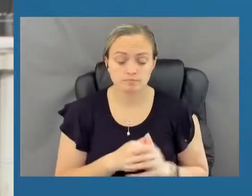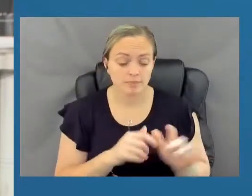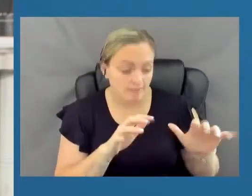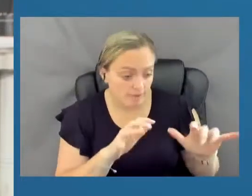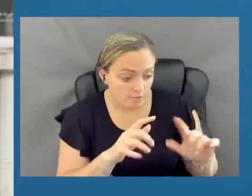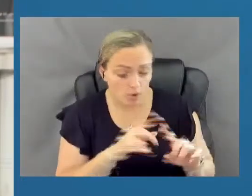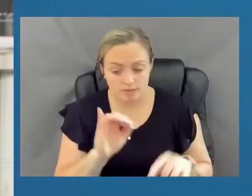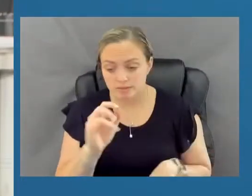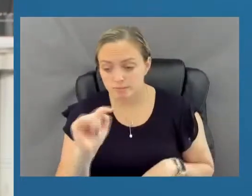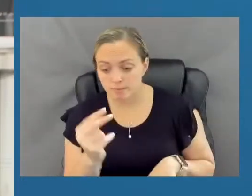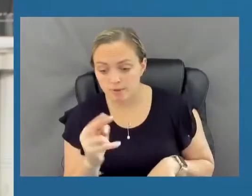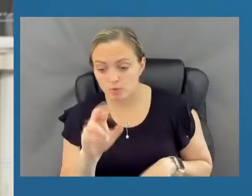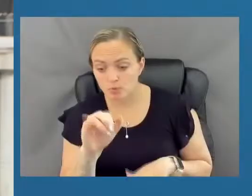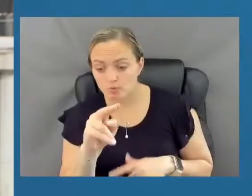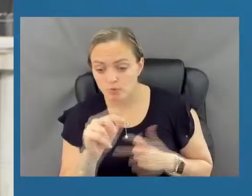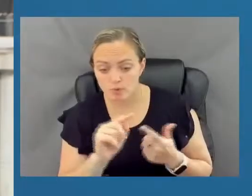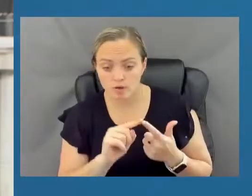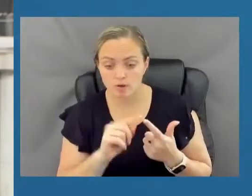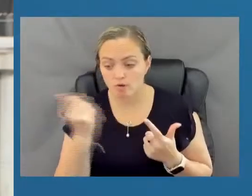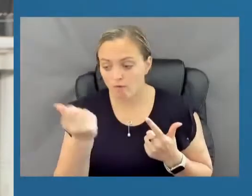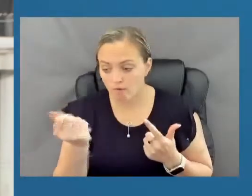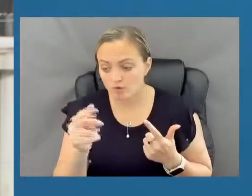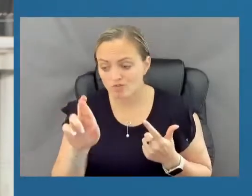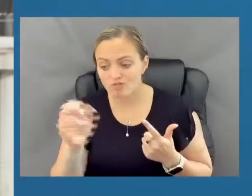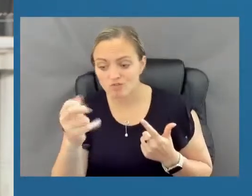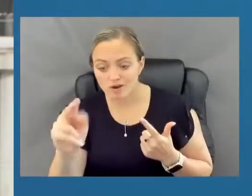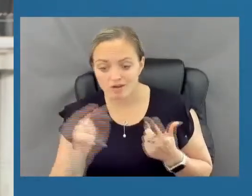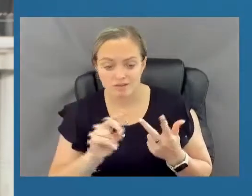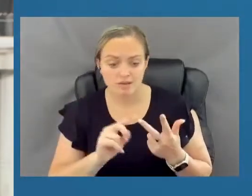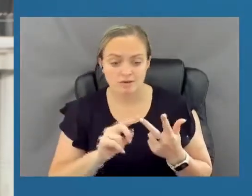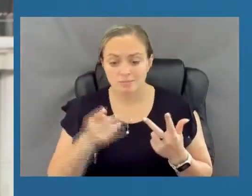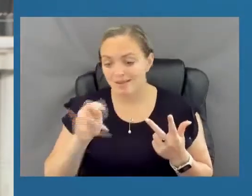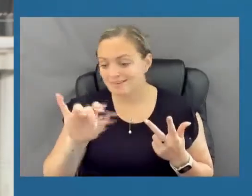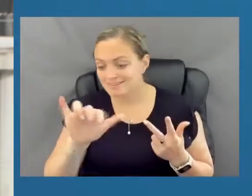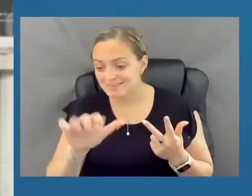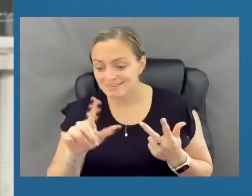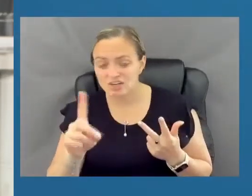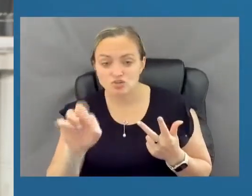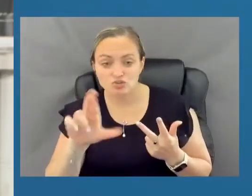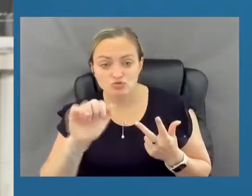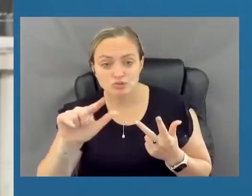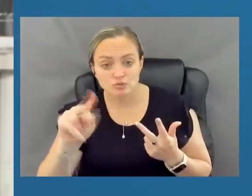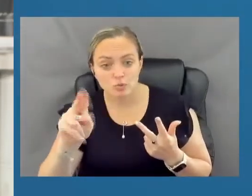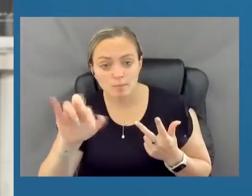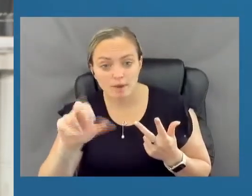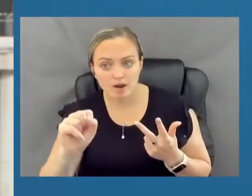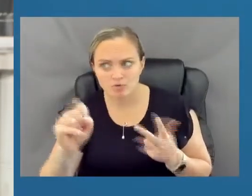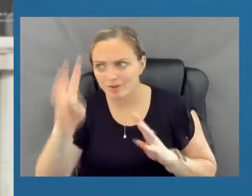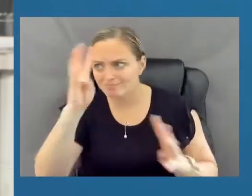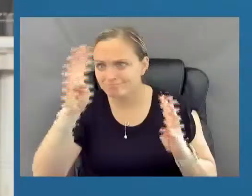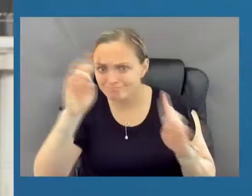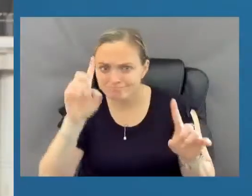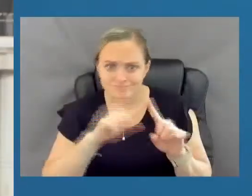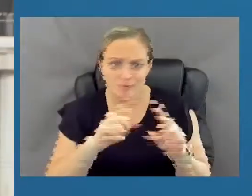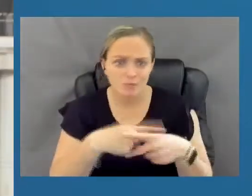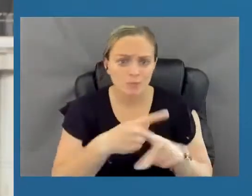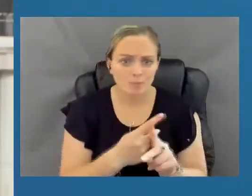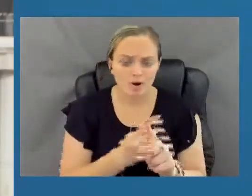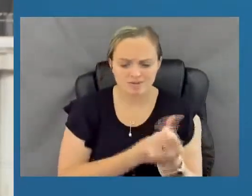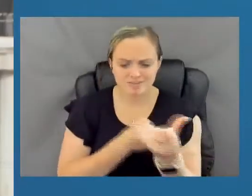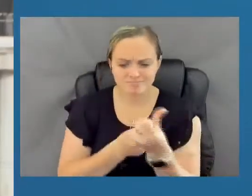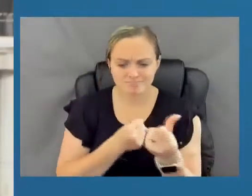Corona, automobiles at Franklin, penicillin at Bristol Myers. We invented the products that powered the 20th